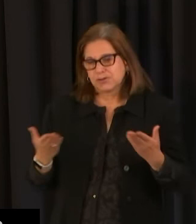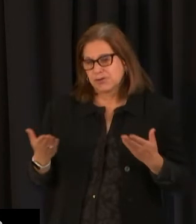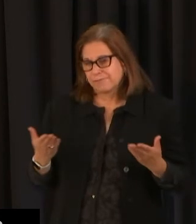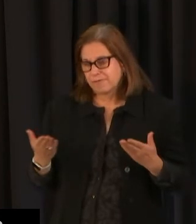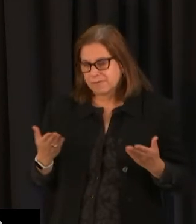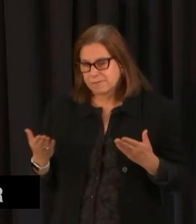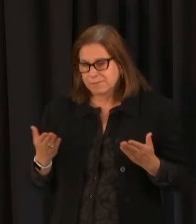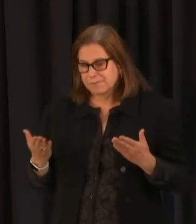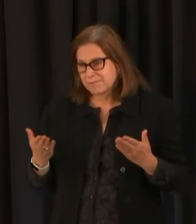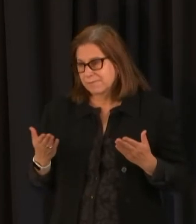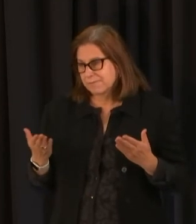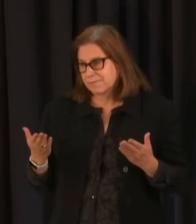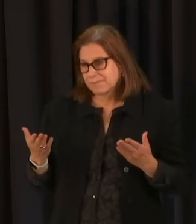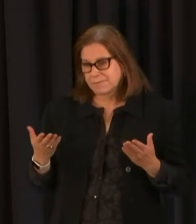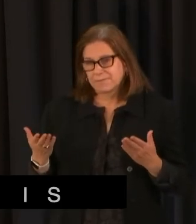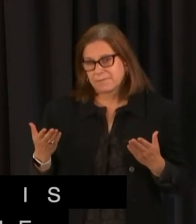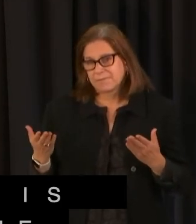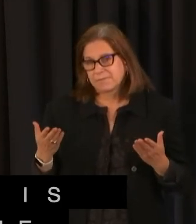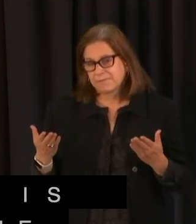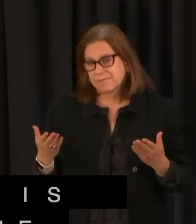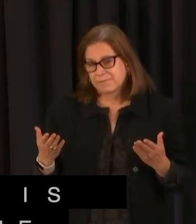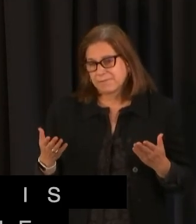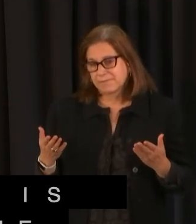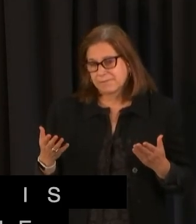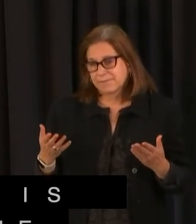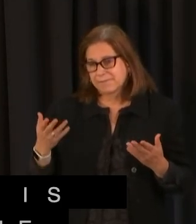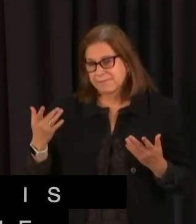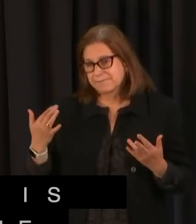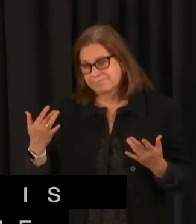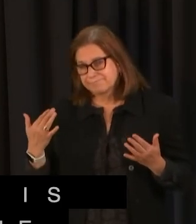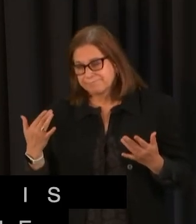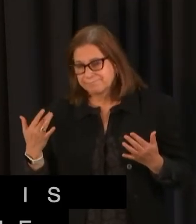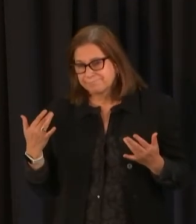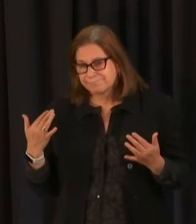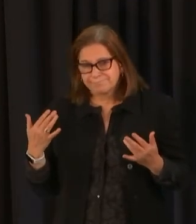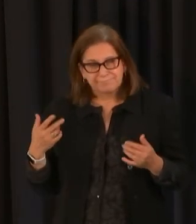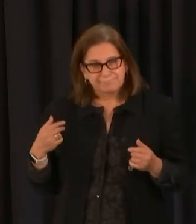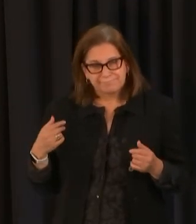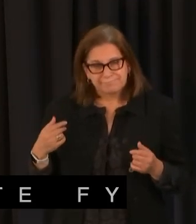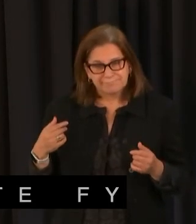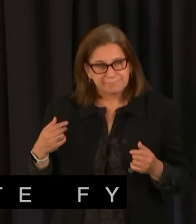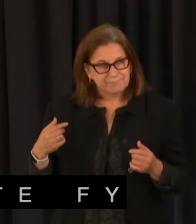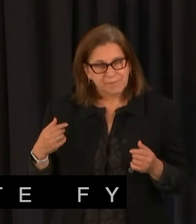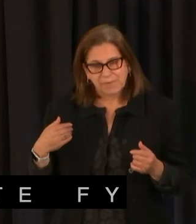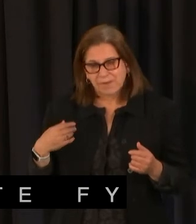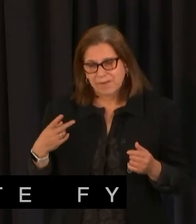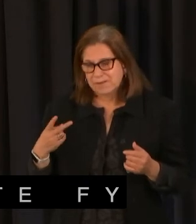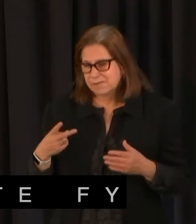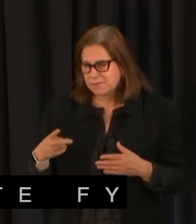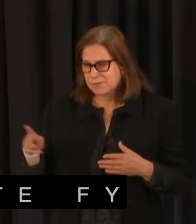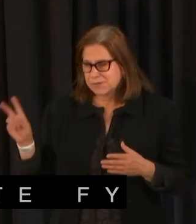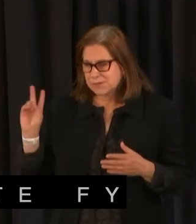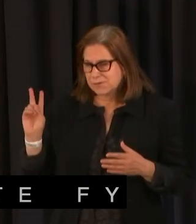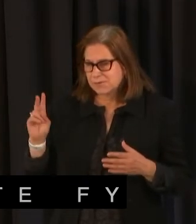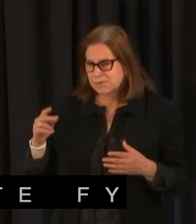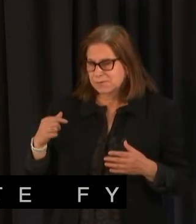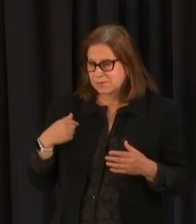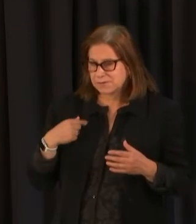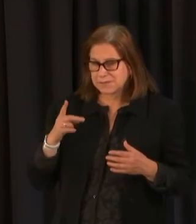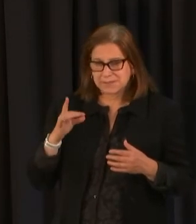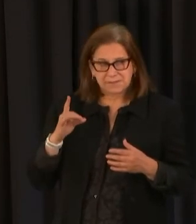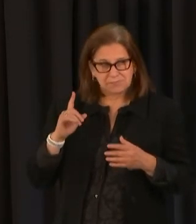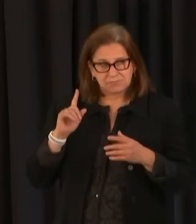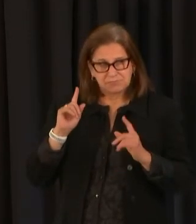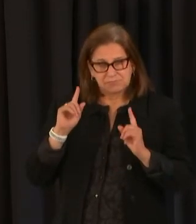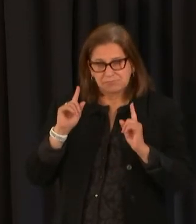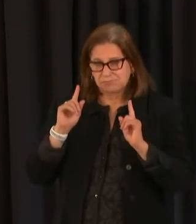inspection station, quite frankly, is waiting for you. I visited them 2 Saturdays ago and just drove right in. So we